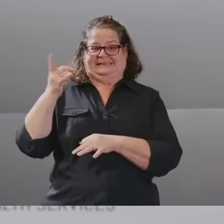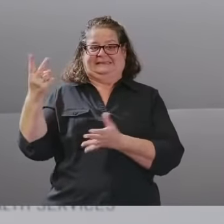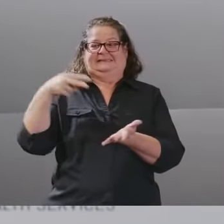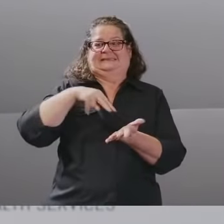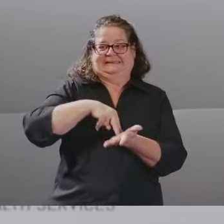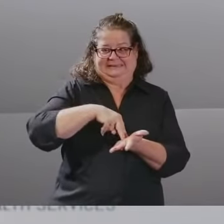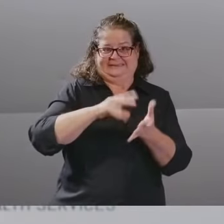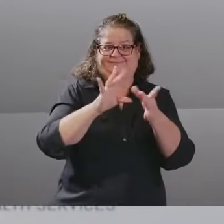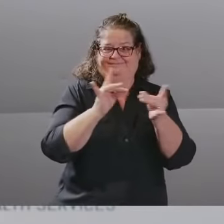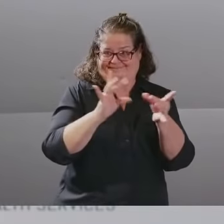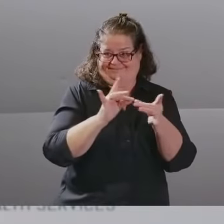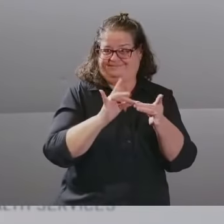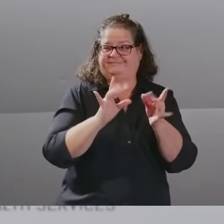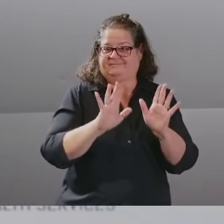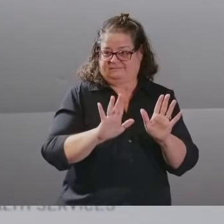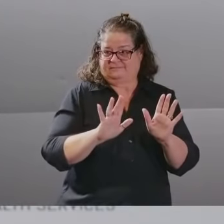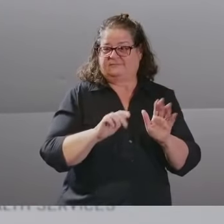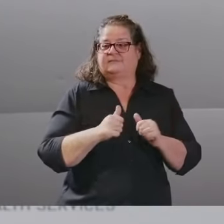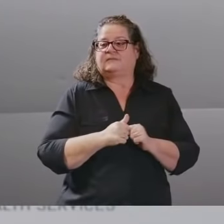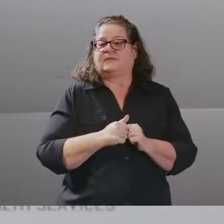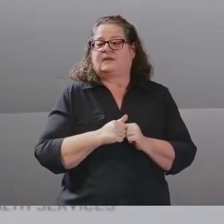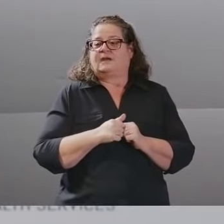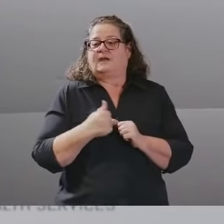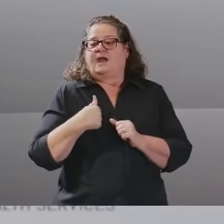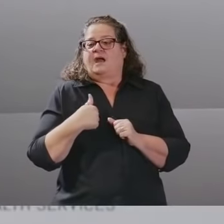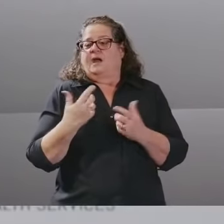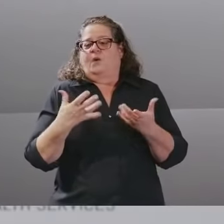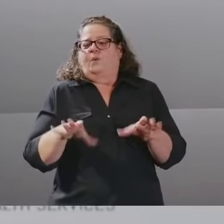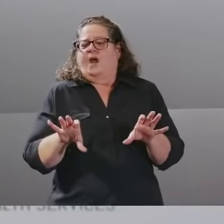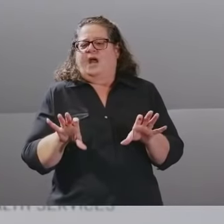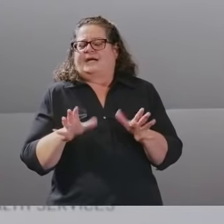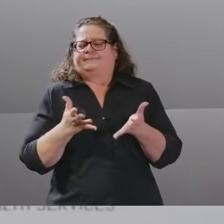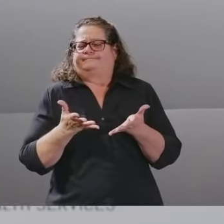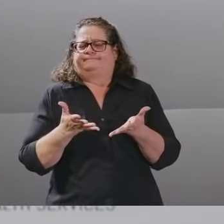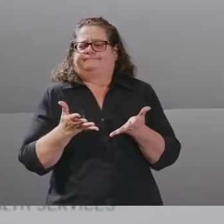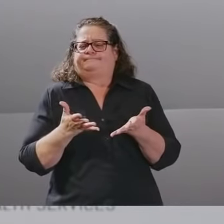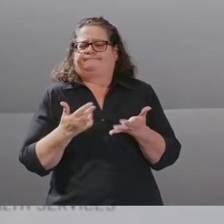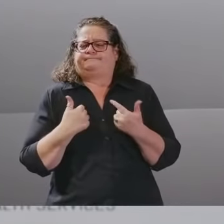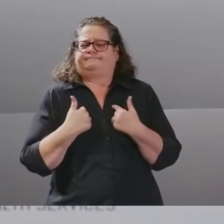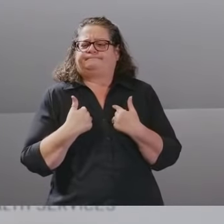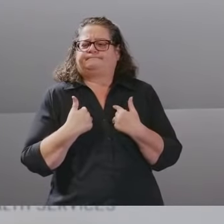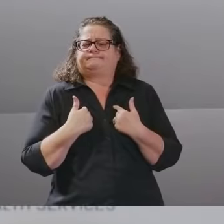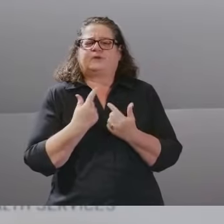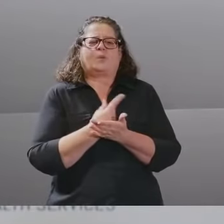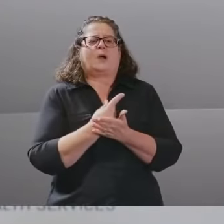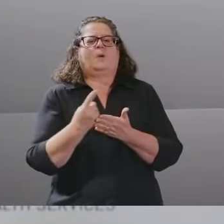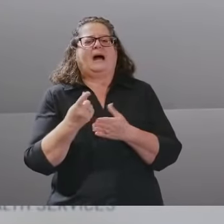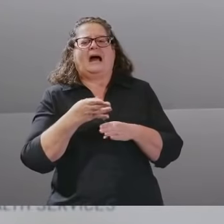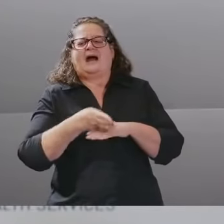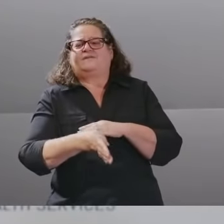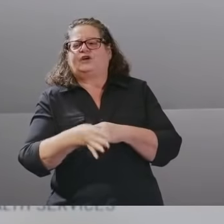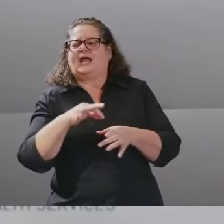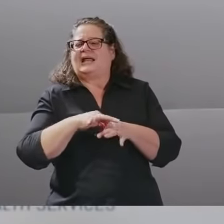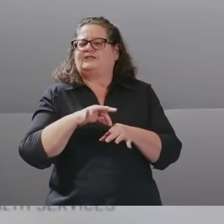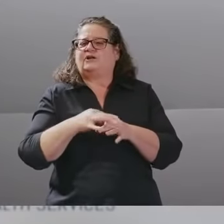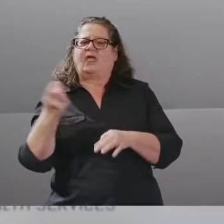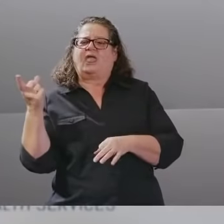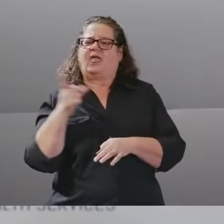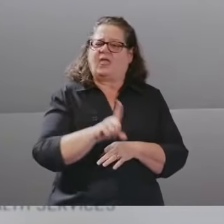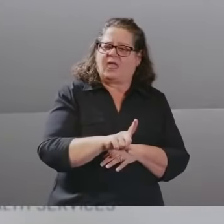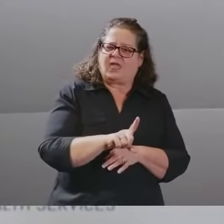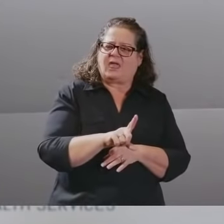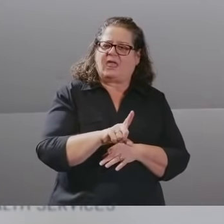just another politician coming to the lectern the week after the election before there was